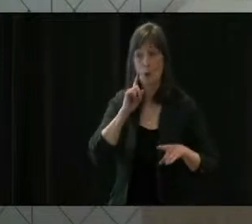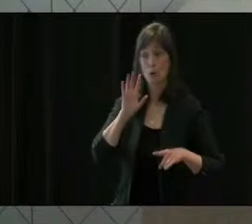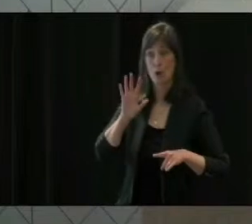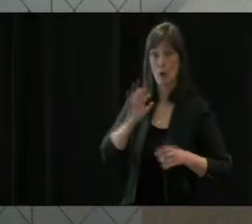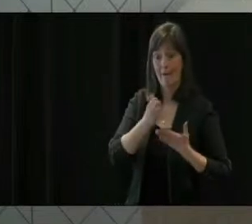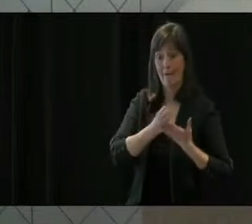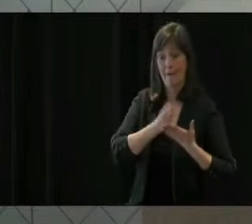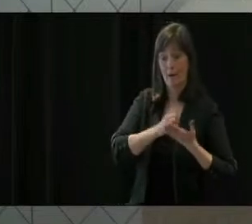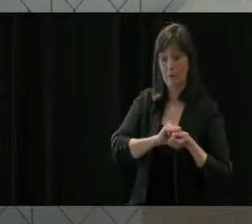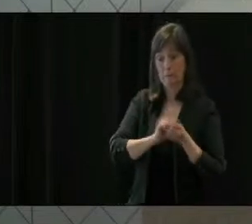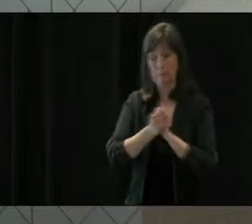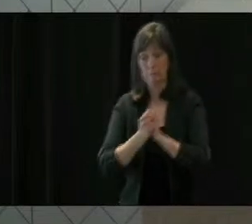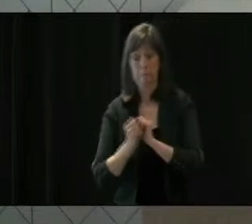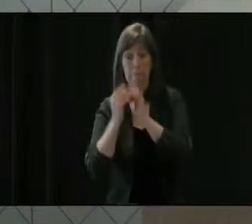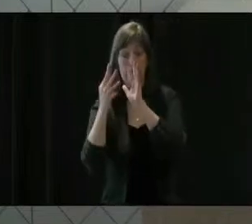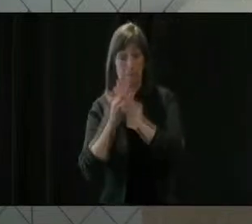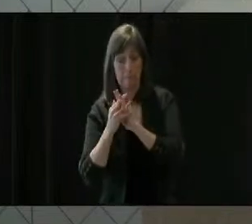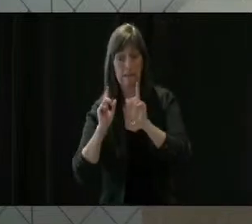right now,